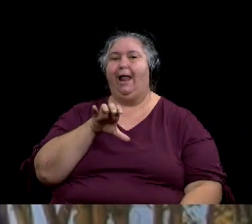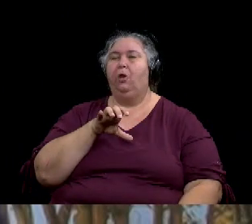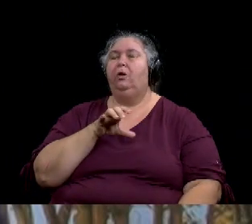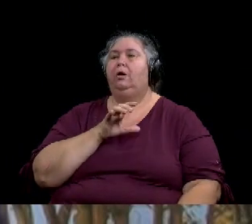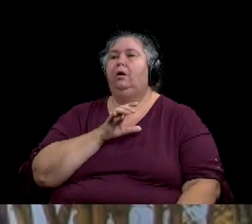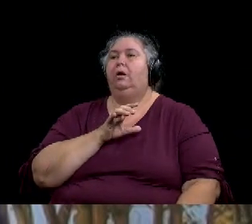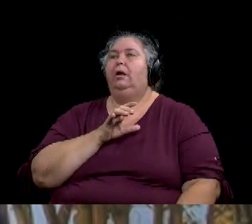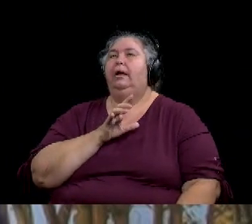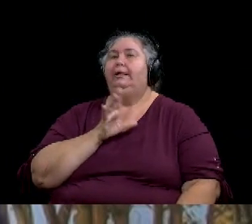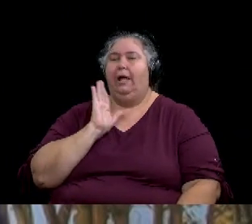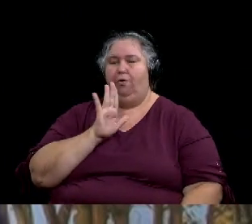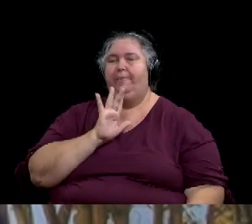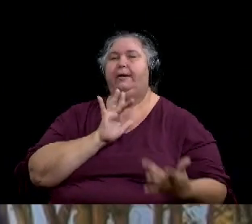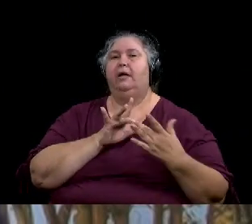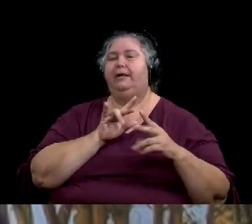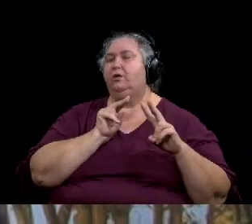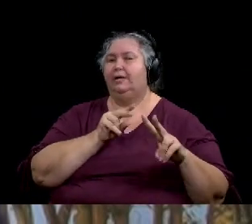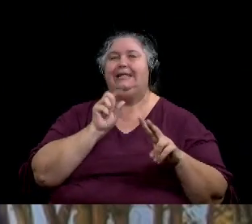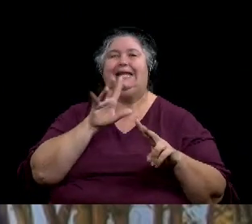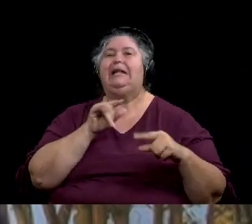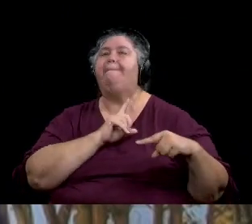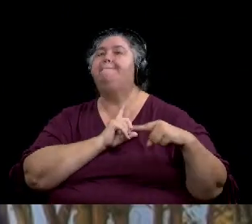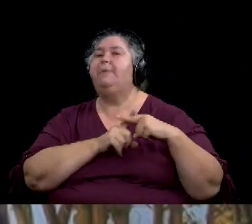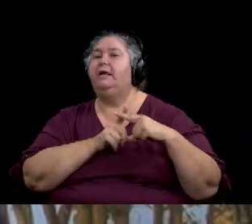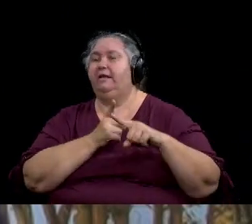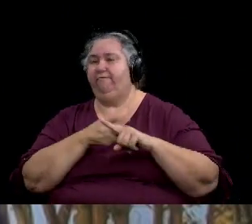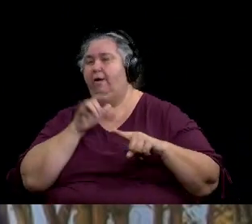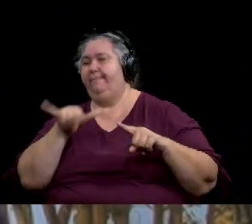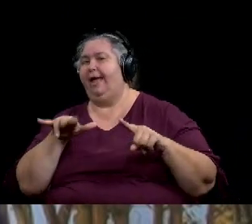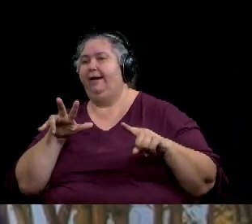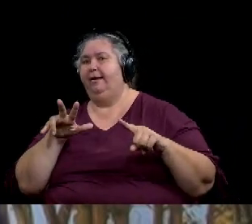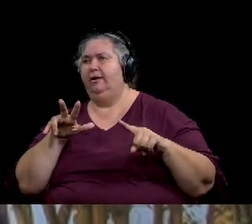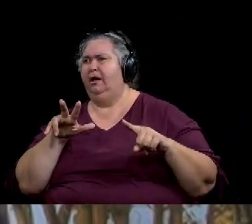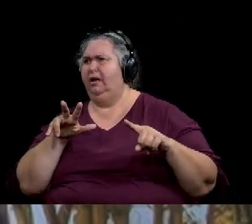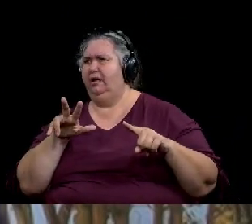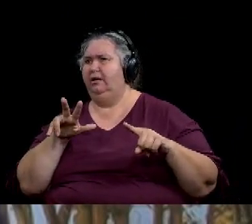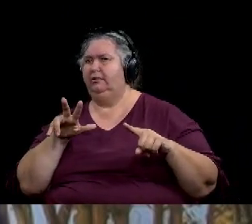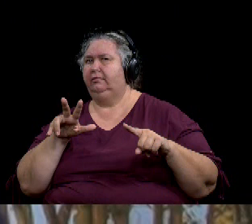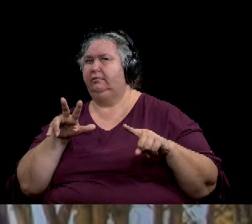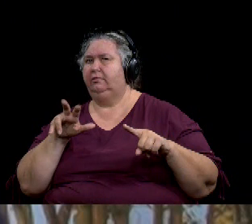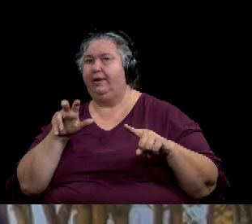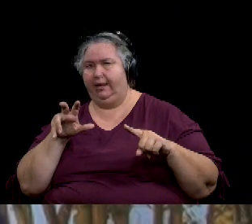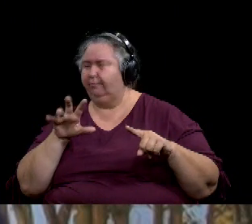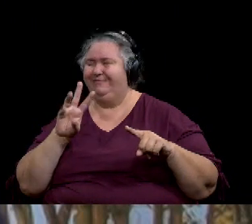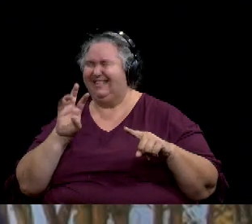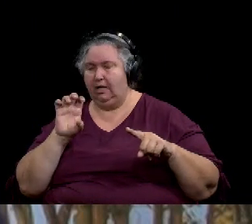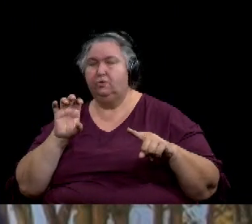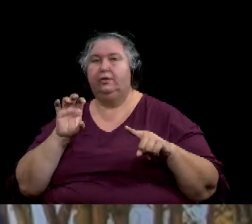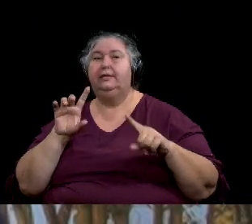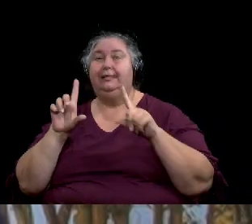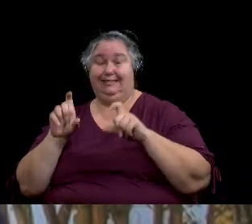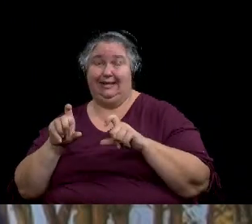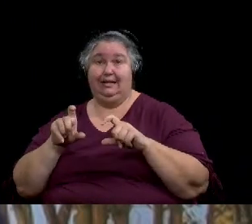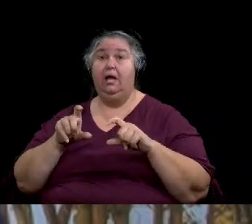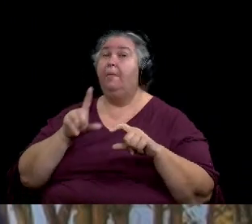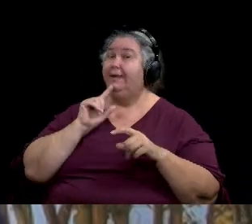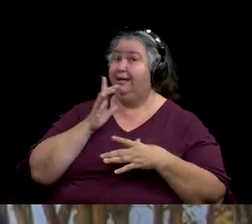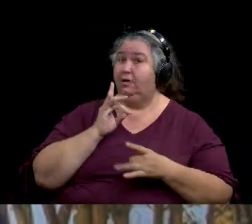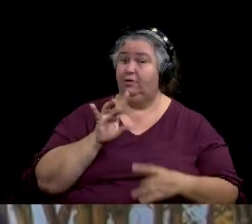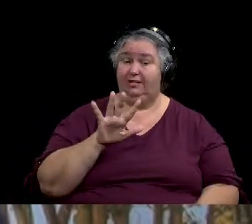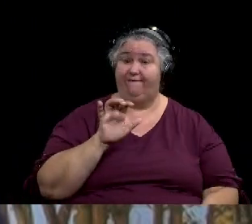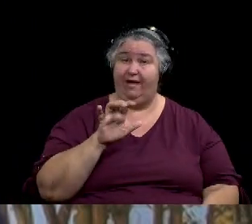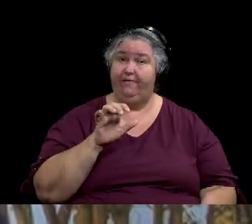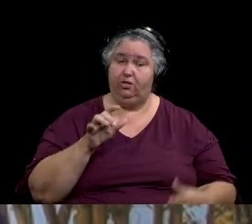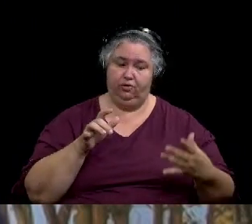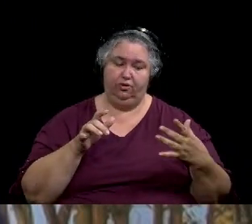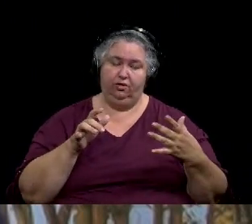they will be contact tracing any positives that come out of that. One really interesting thing is that the 500 freshmen who